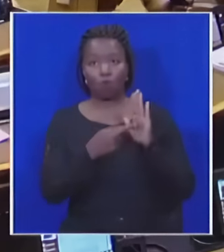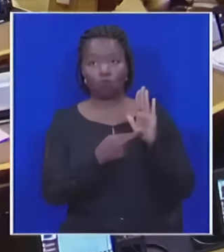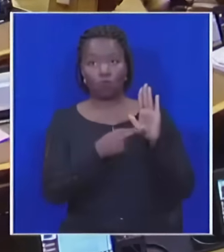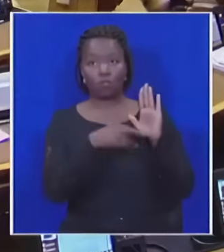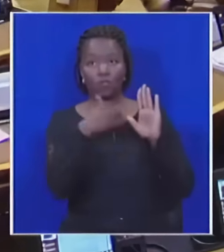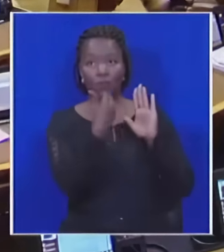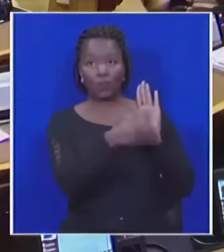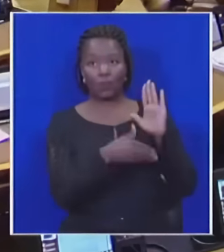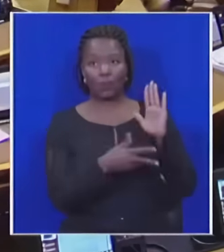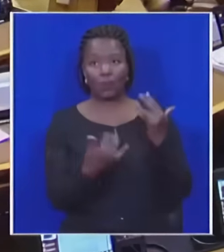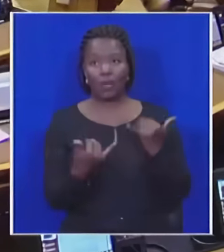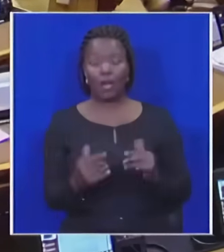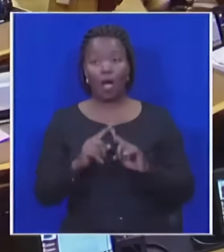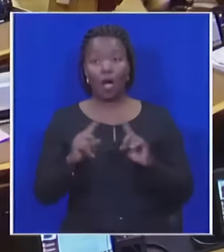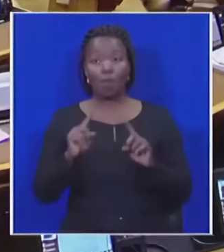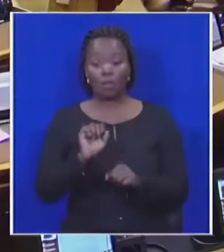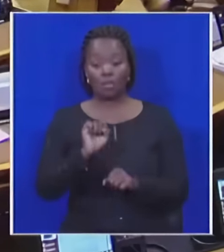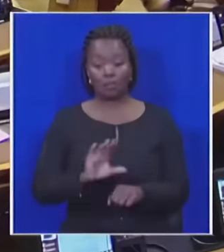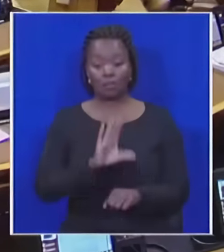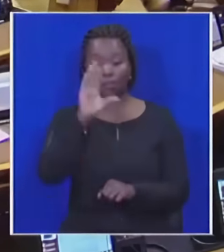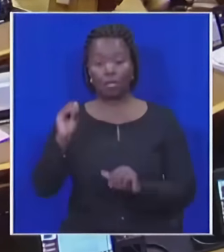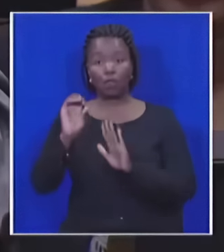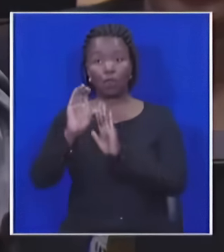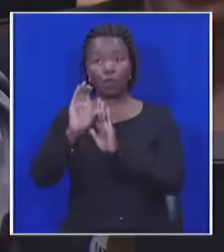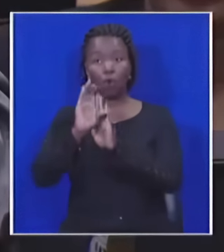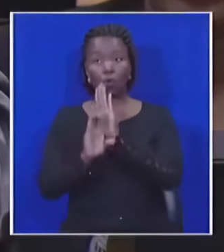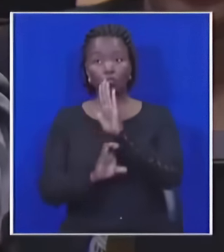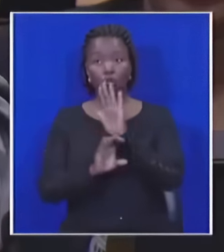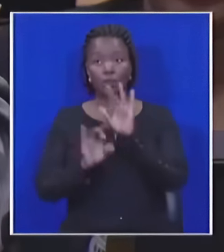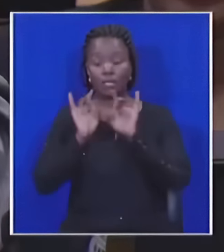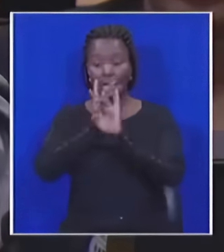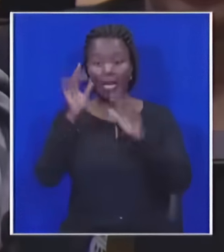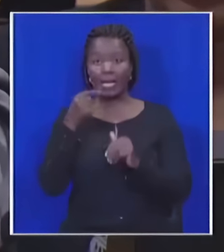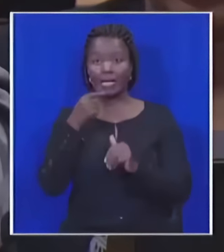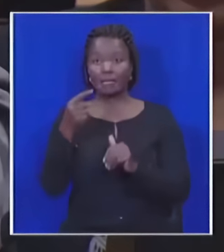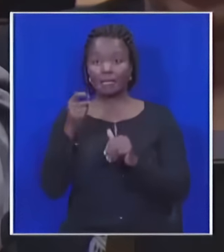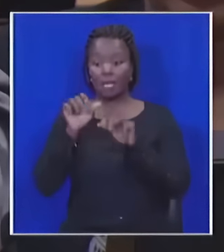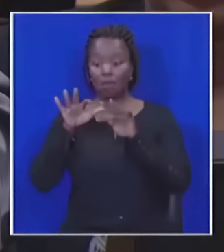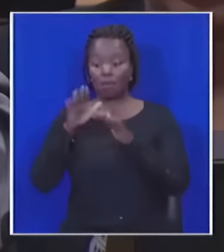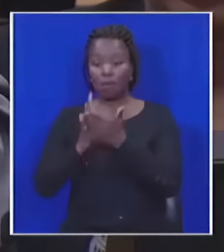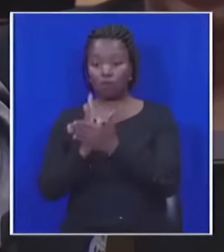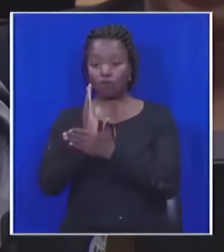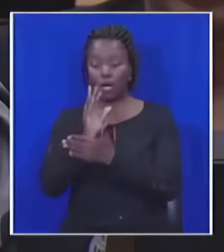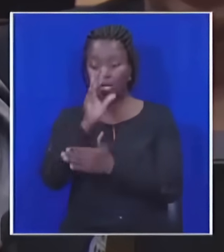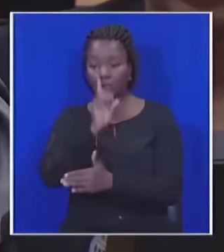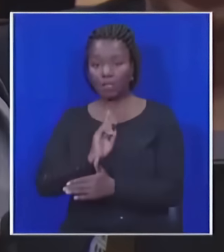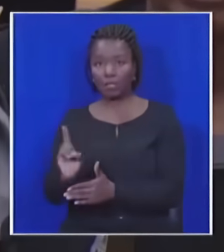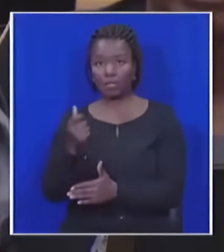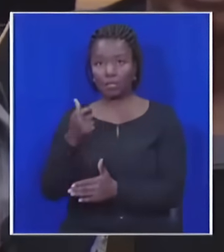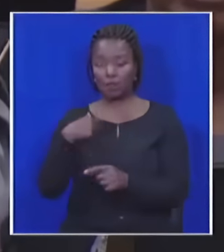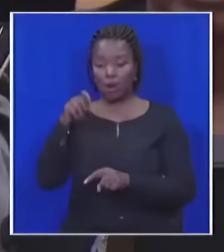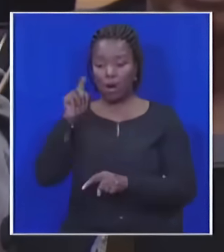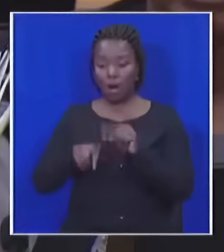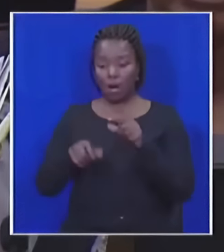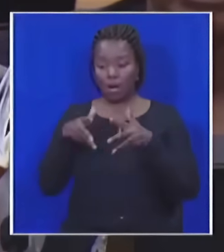the constitution of the country is very clear. Every person has got a right to dignity. So we cannot come into this house and